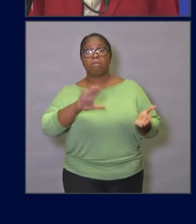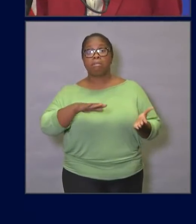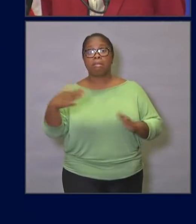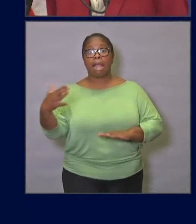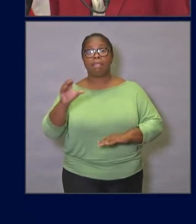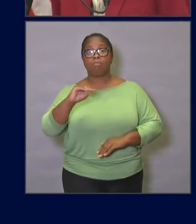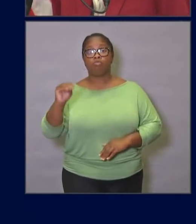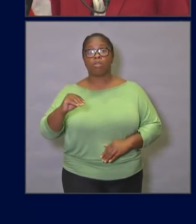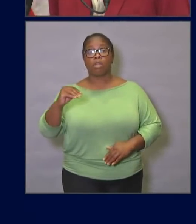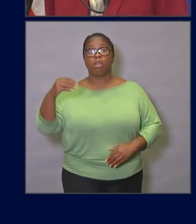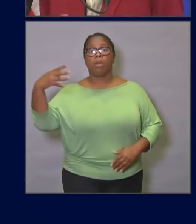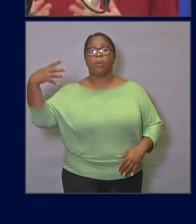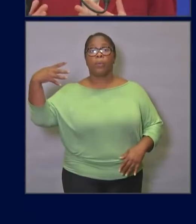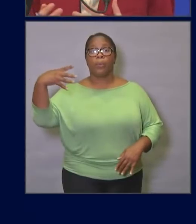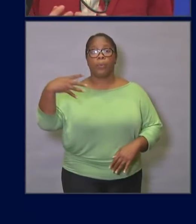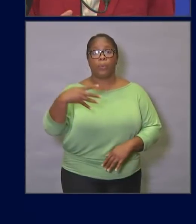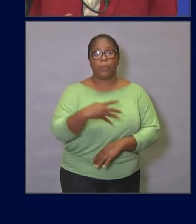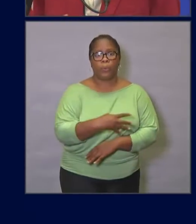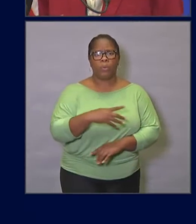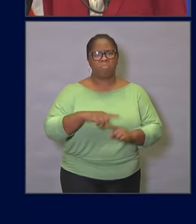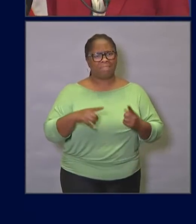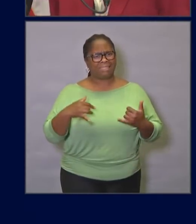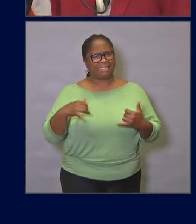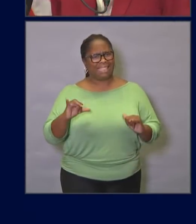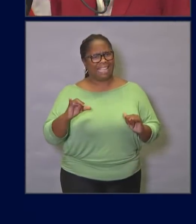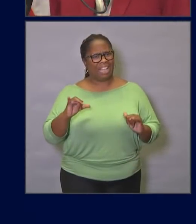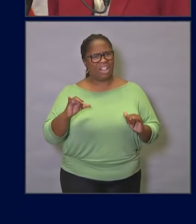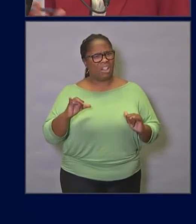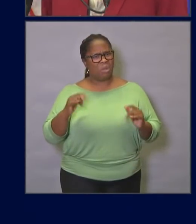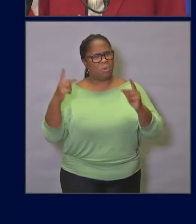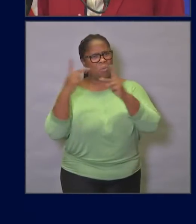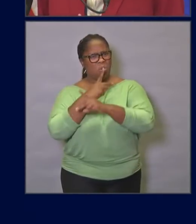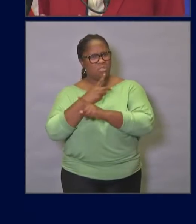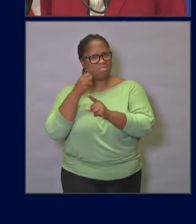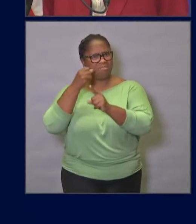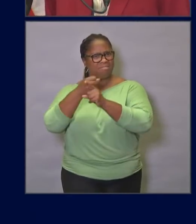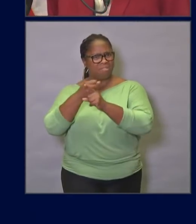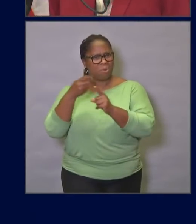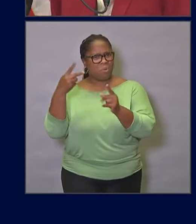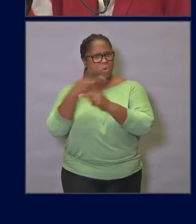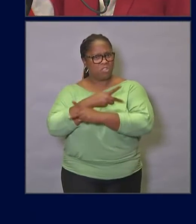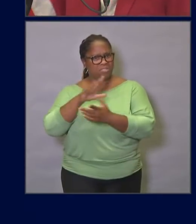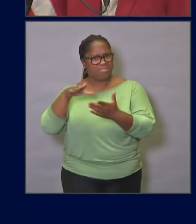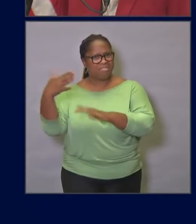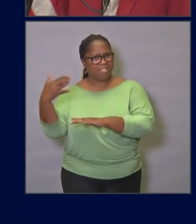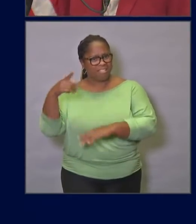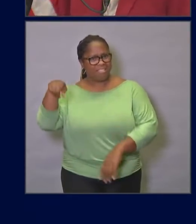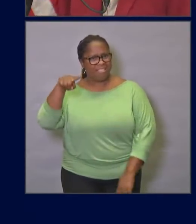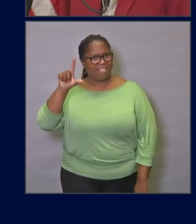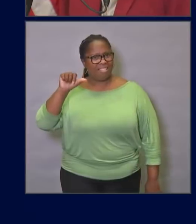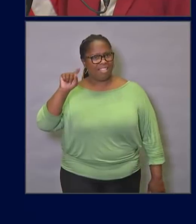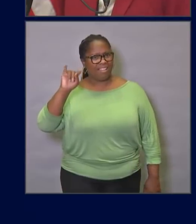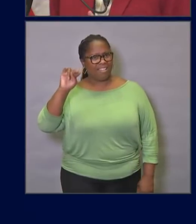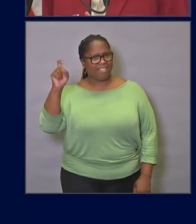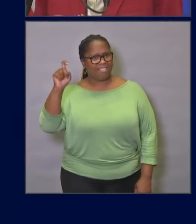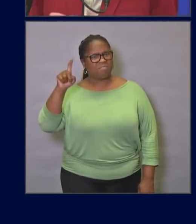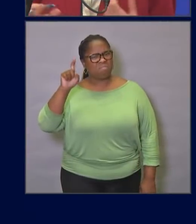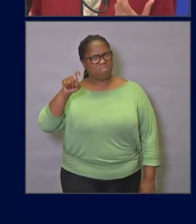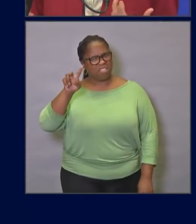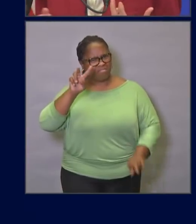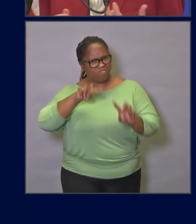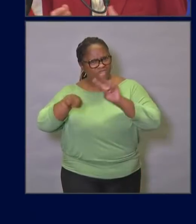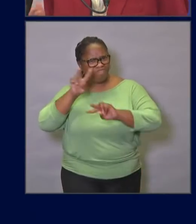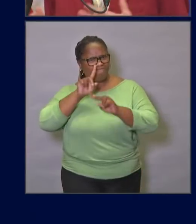of disproportionality here that we need to pay a lot of attention to. Take the next slide. And this just